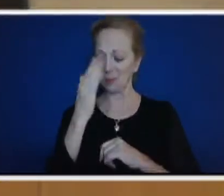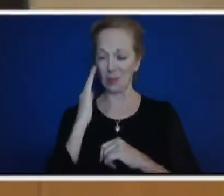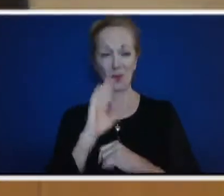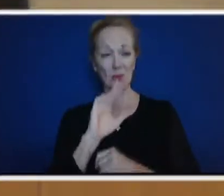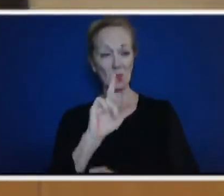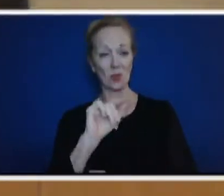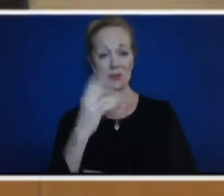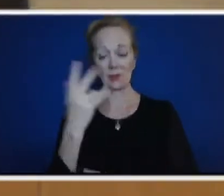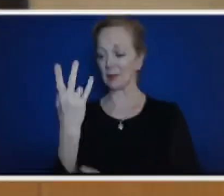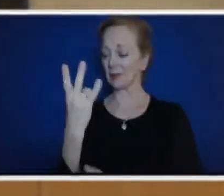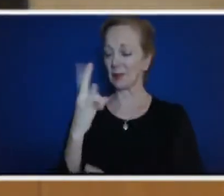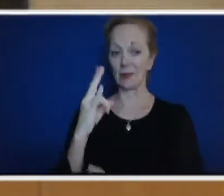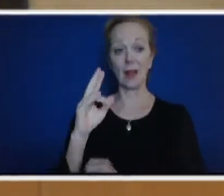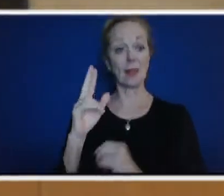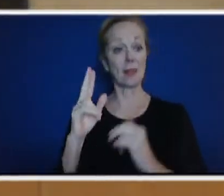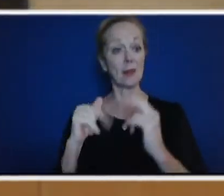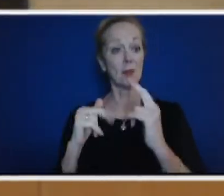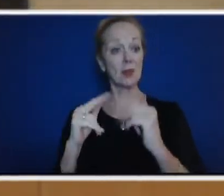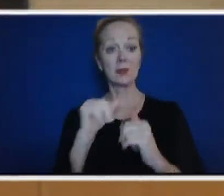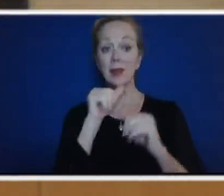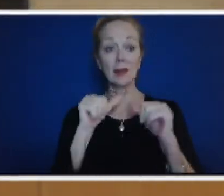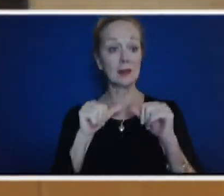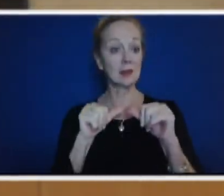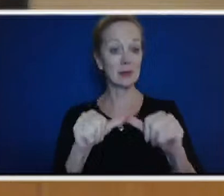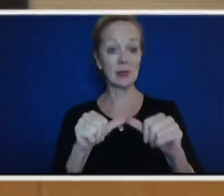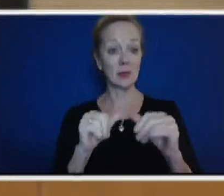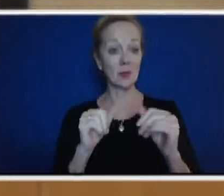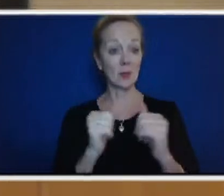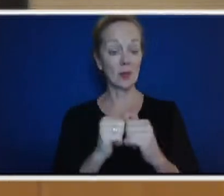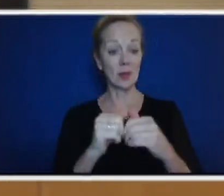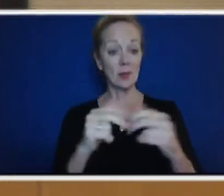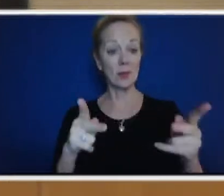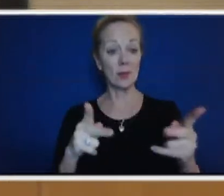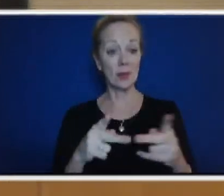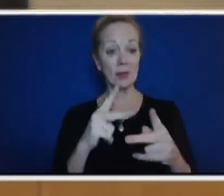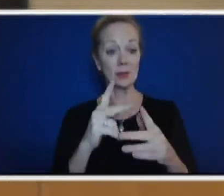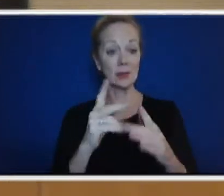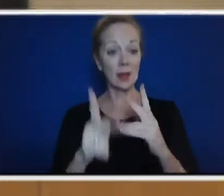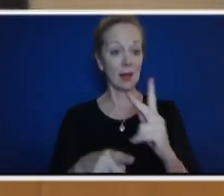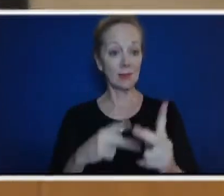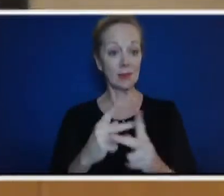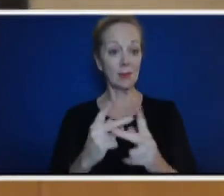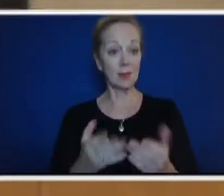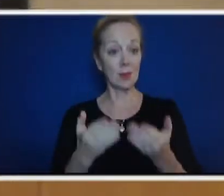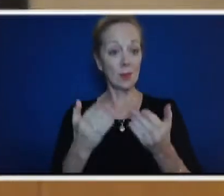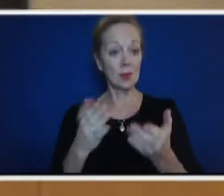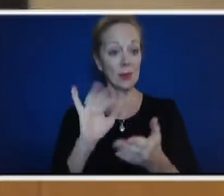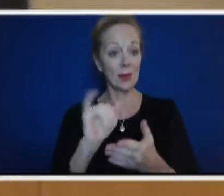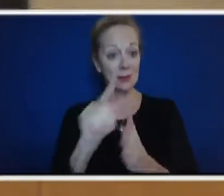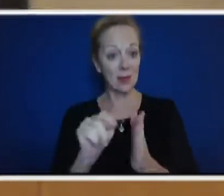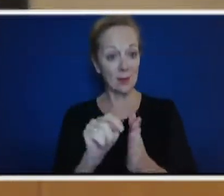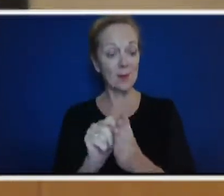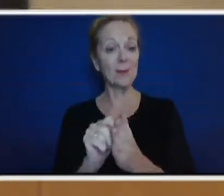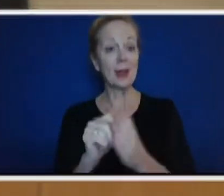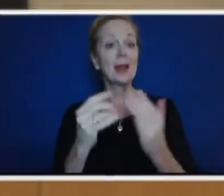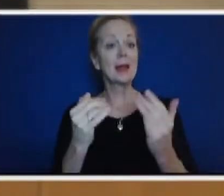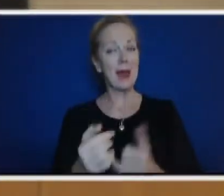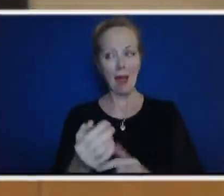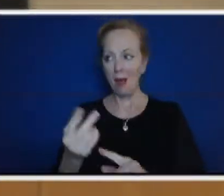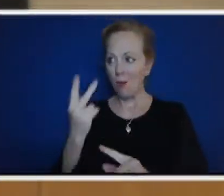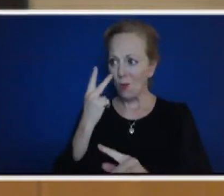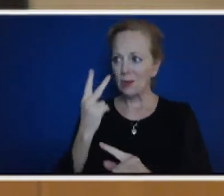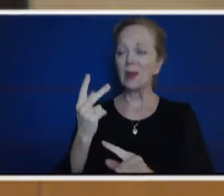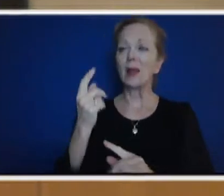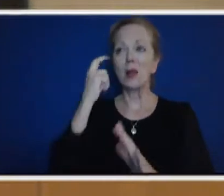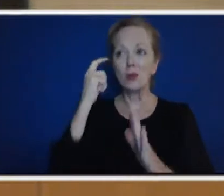2017, the building was inconsistent with the place types being proposed at that time. We now see that the proposed building